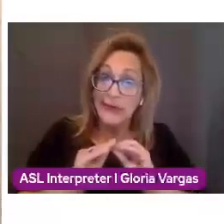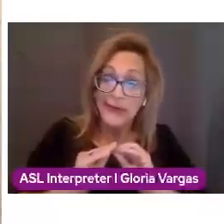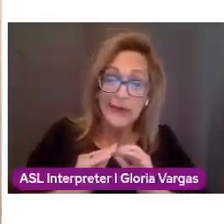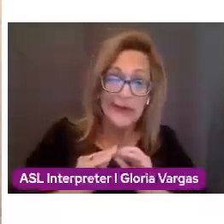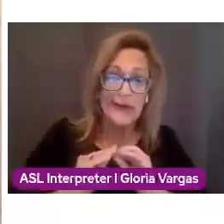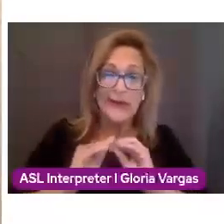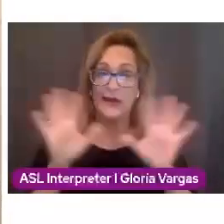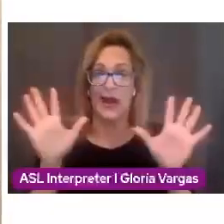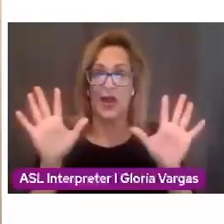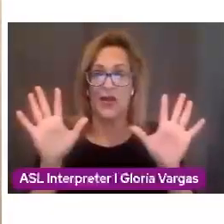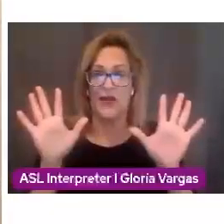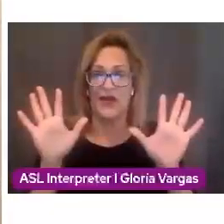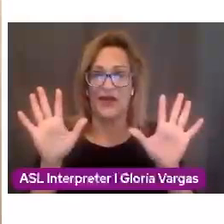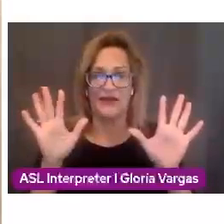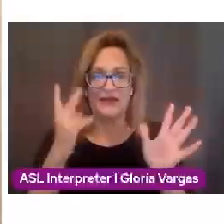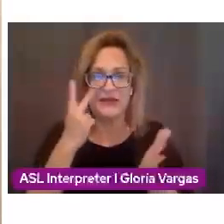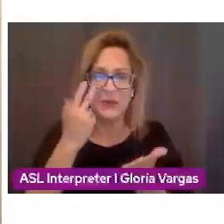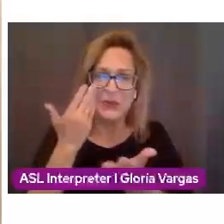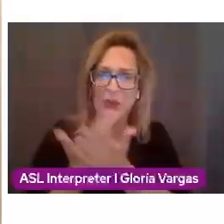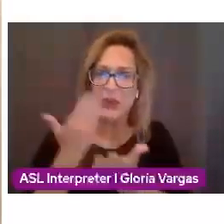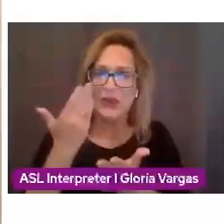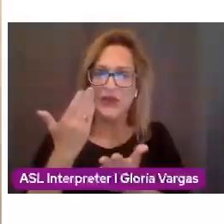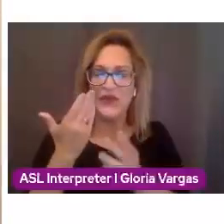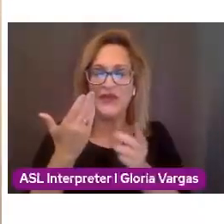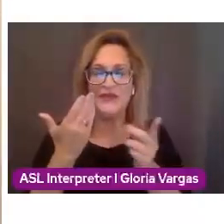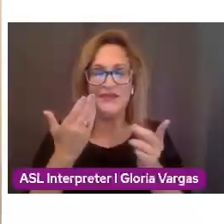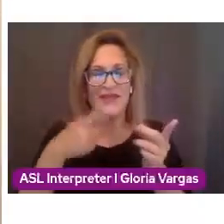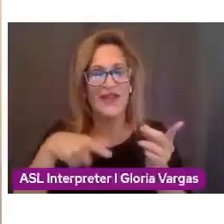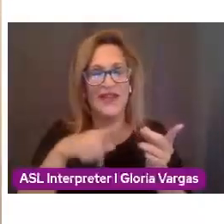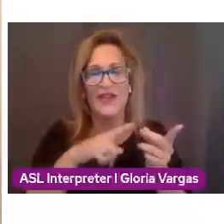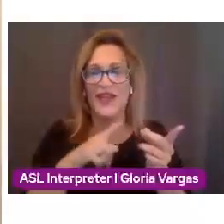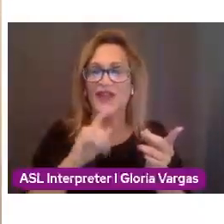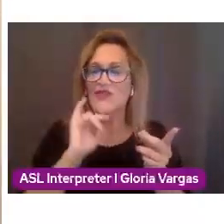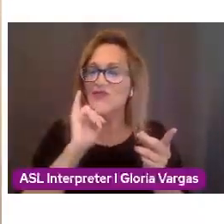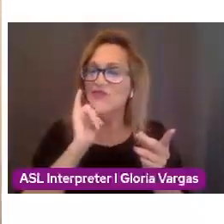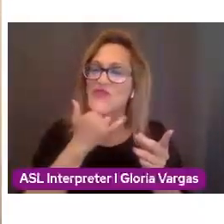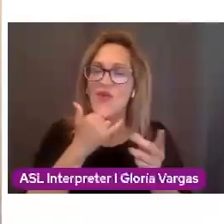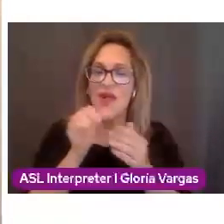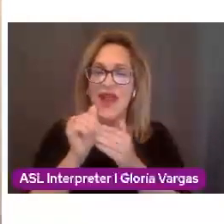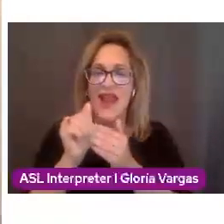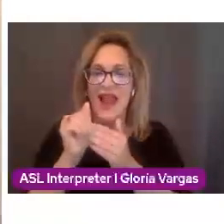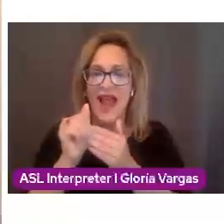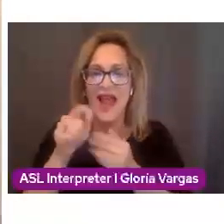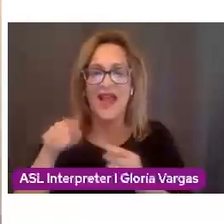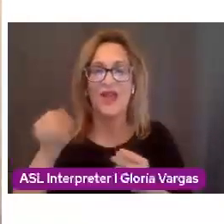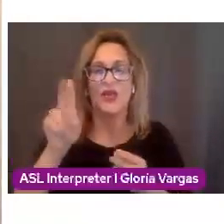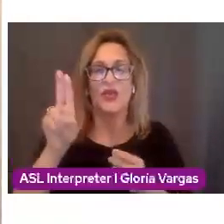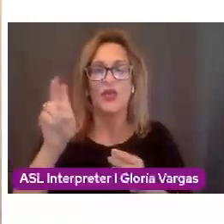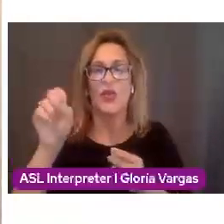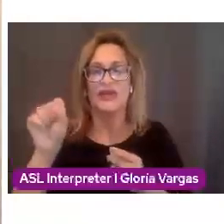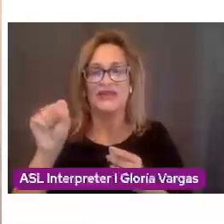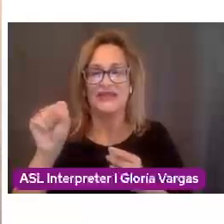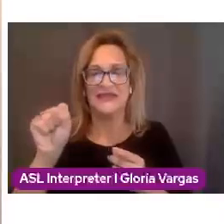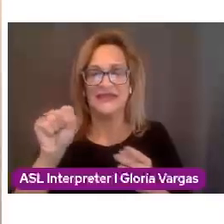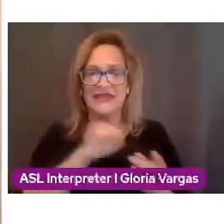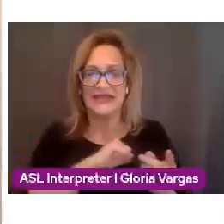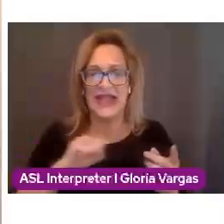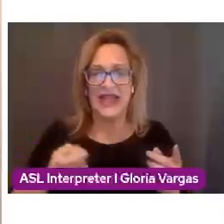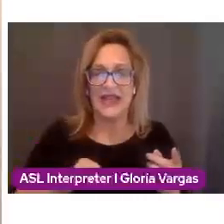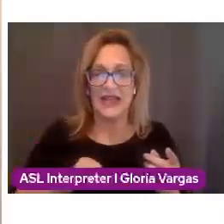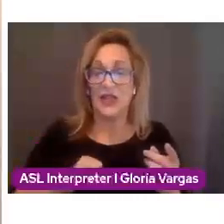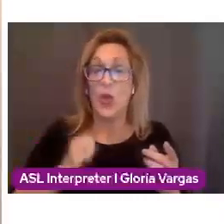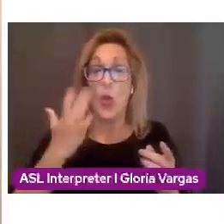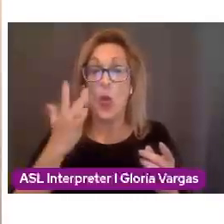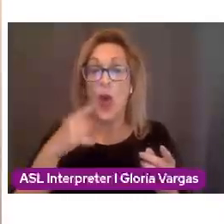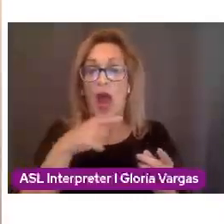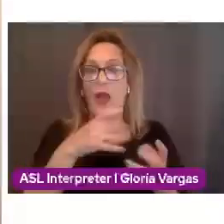very obviously misled members of the United States Senate in order to secure a lifetime nomination to the